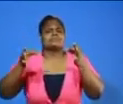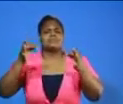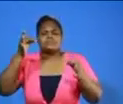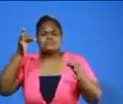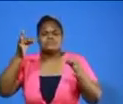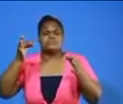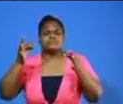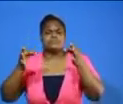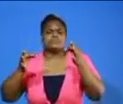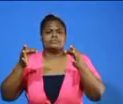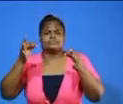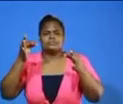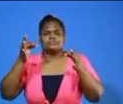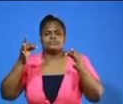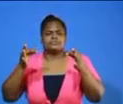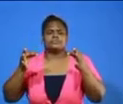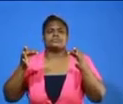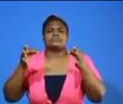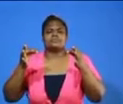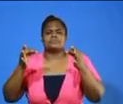run successful